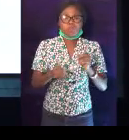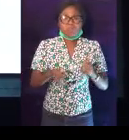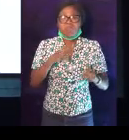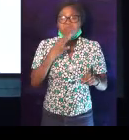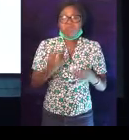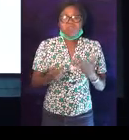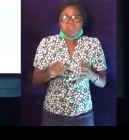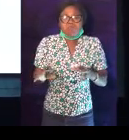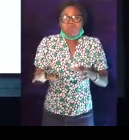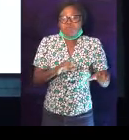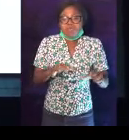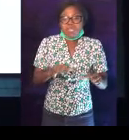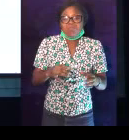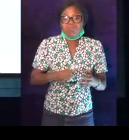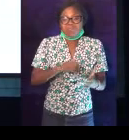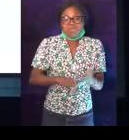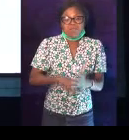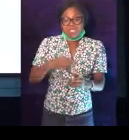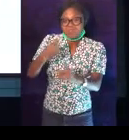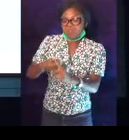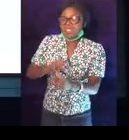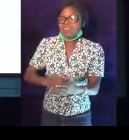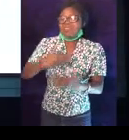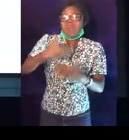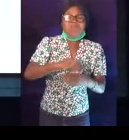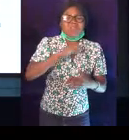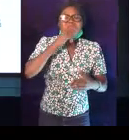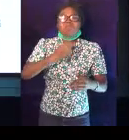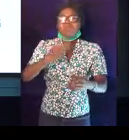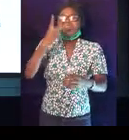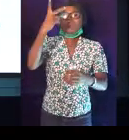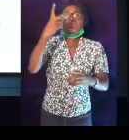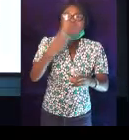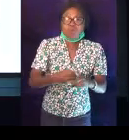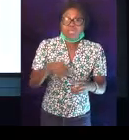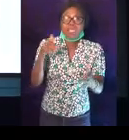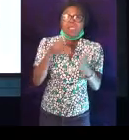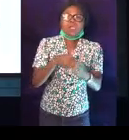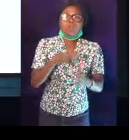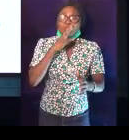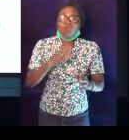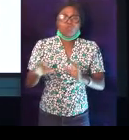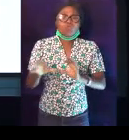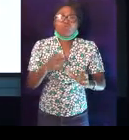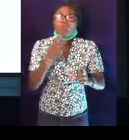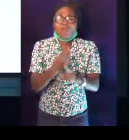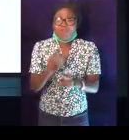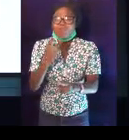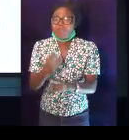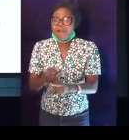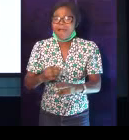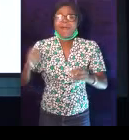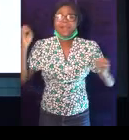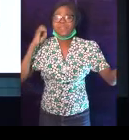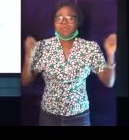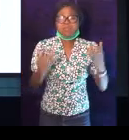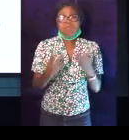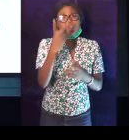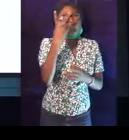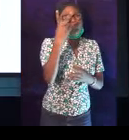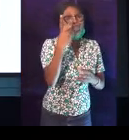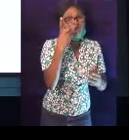have exercise today, it may be after 2 months that you say, I want to have another exercise. You should do regular exercise. You may fix it